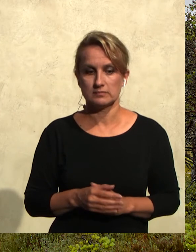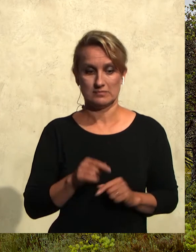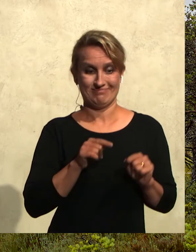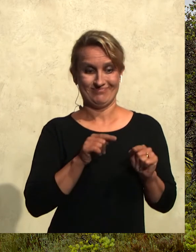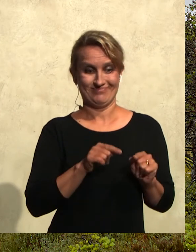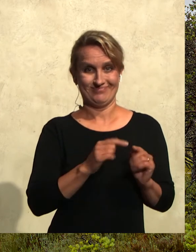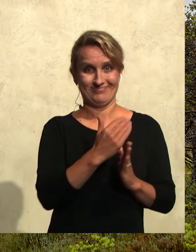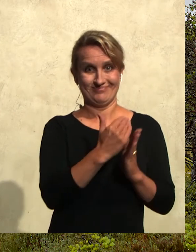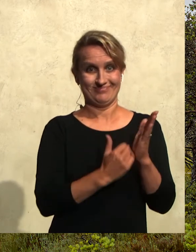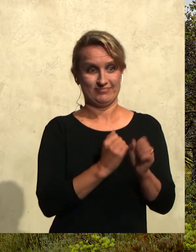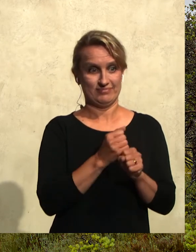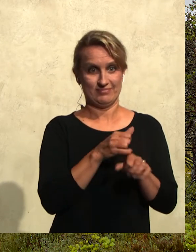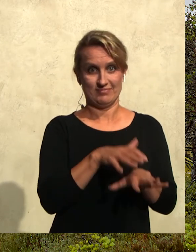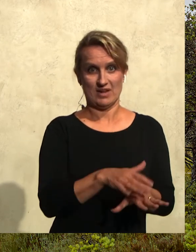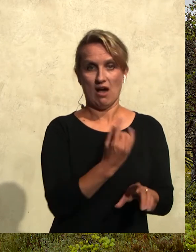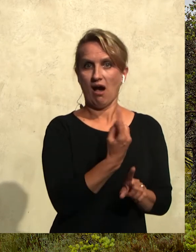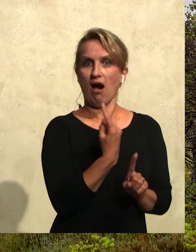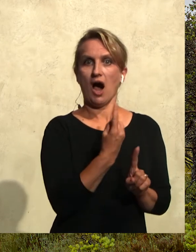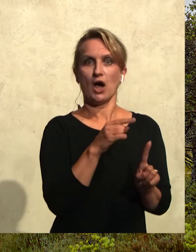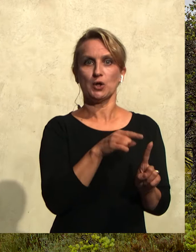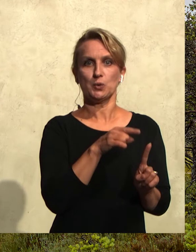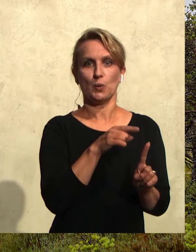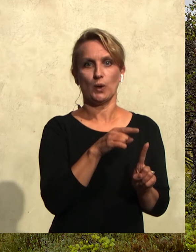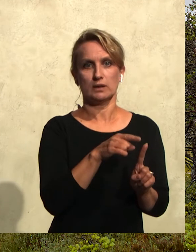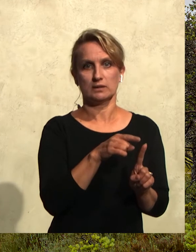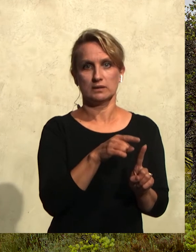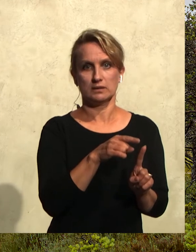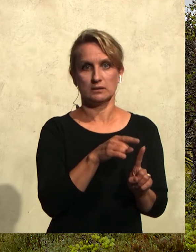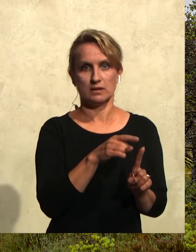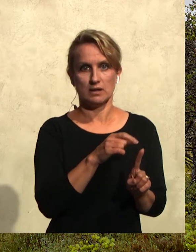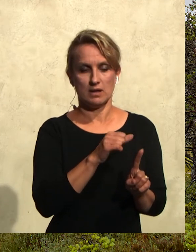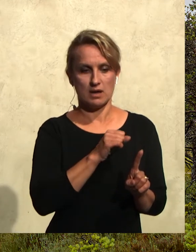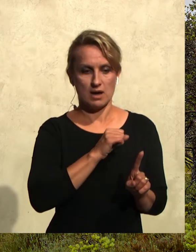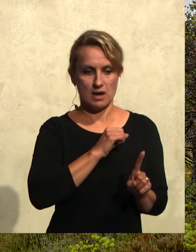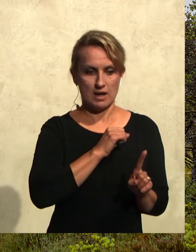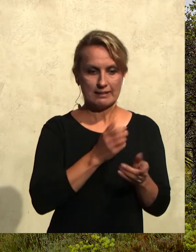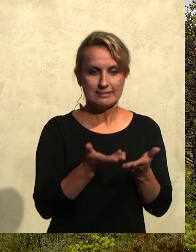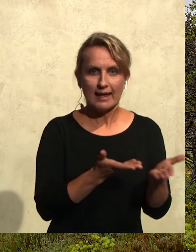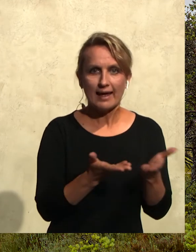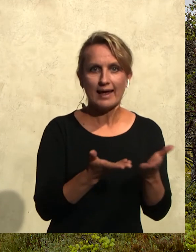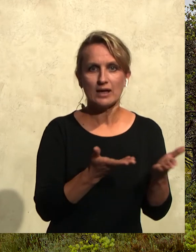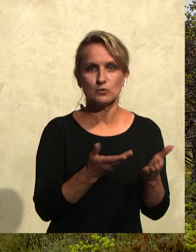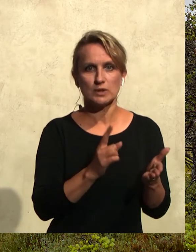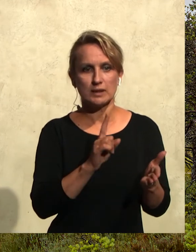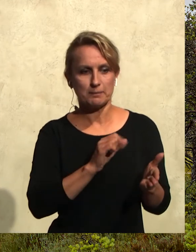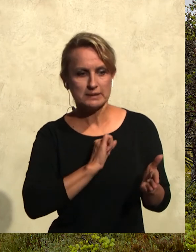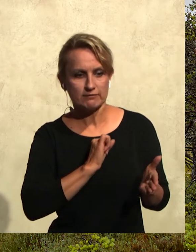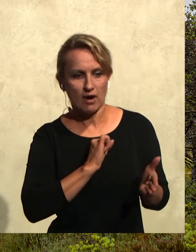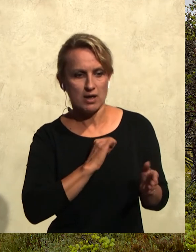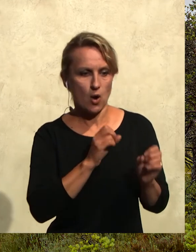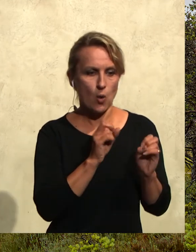and safe services that meet people's needs, but it's also got a very clear emphasis